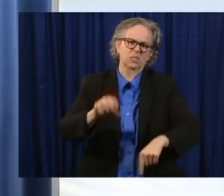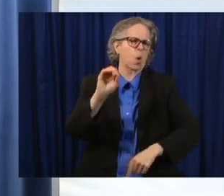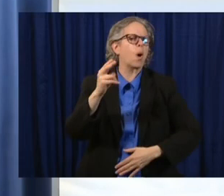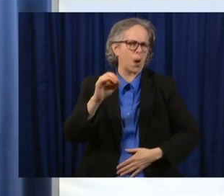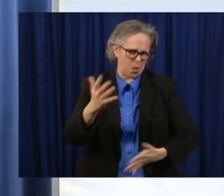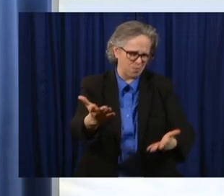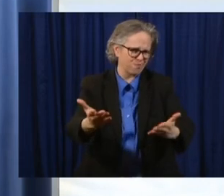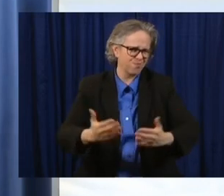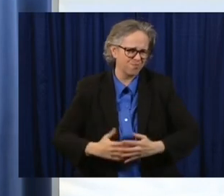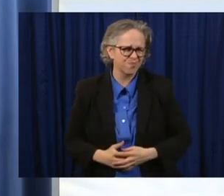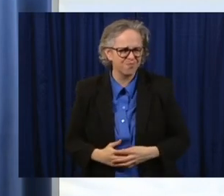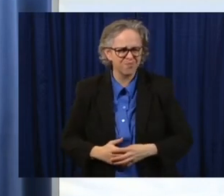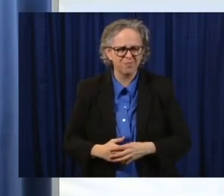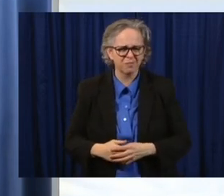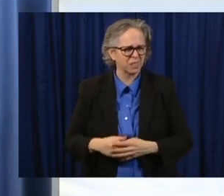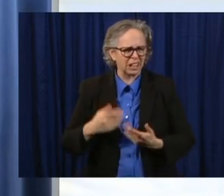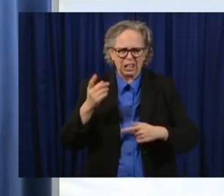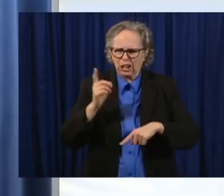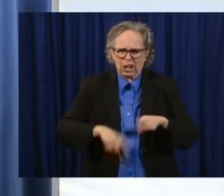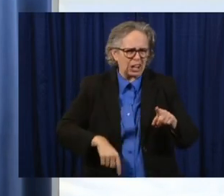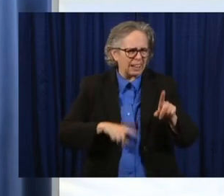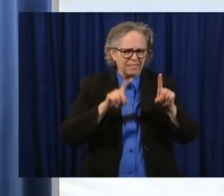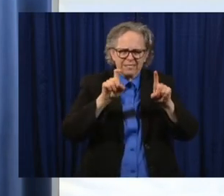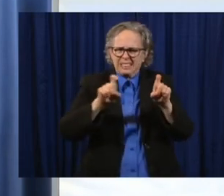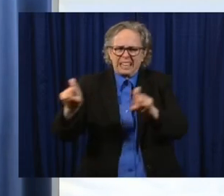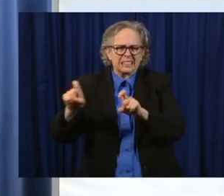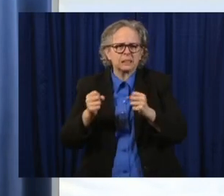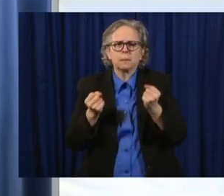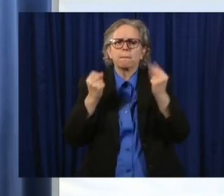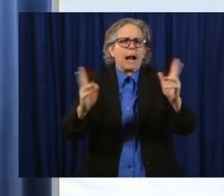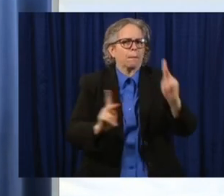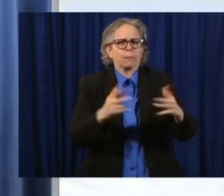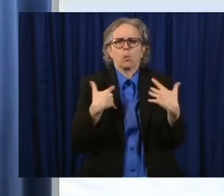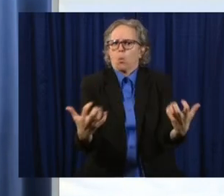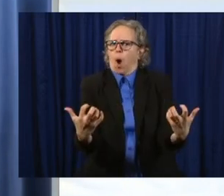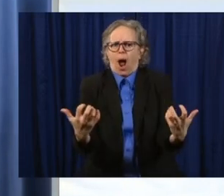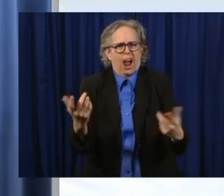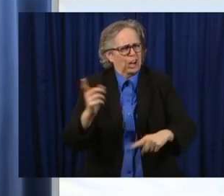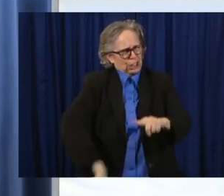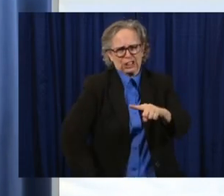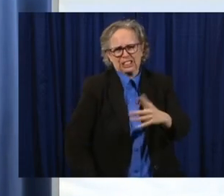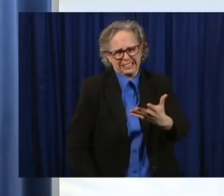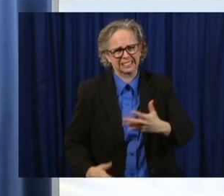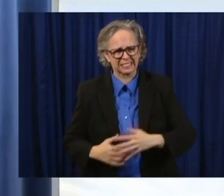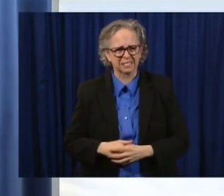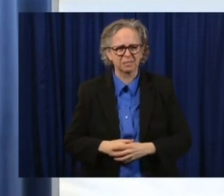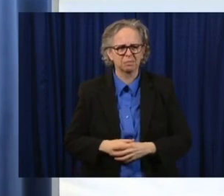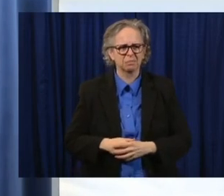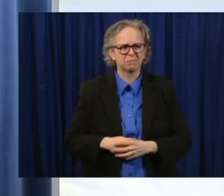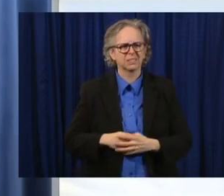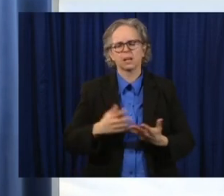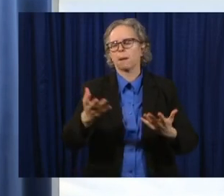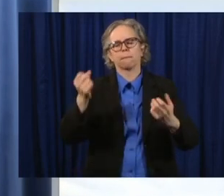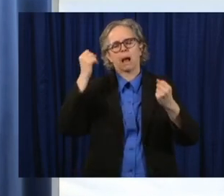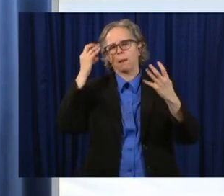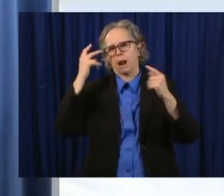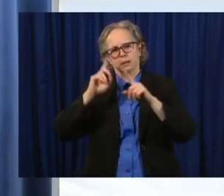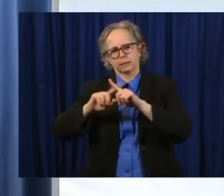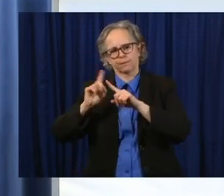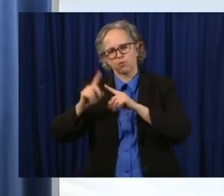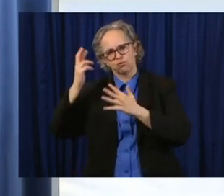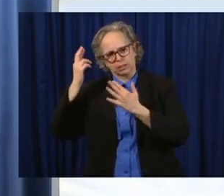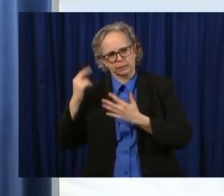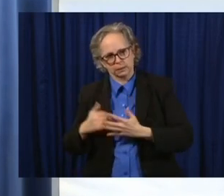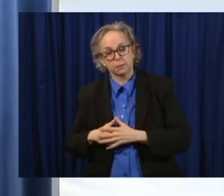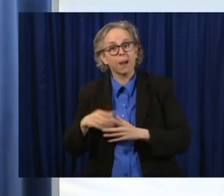to have as robust testing as we wanted. This has been due to a number of reasons. Two of